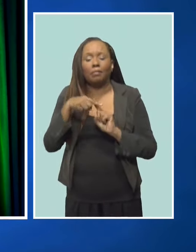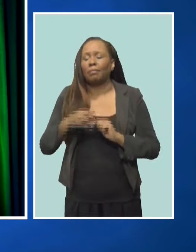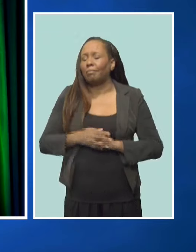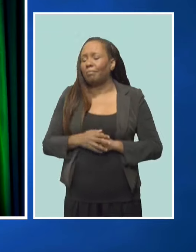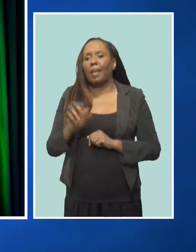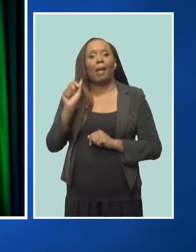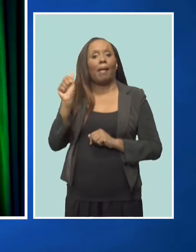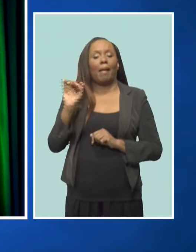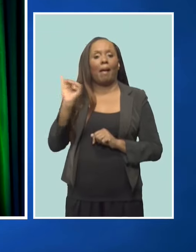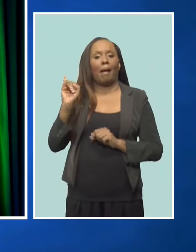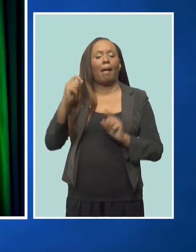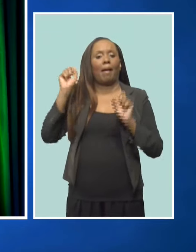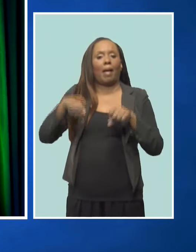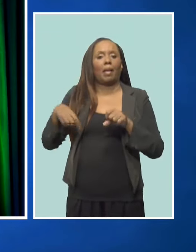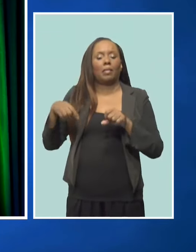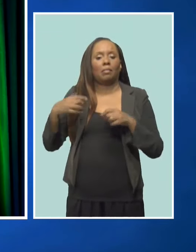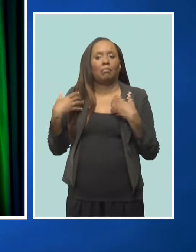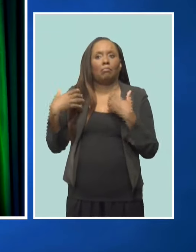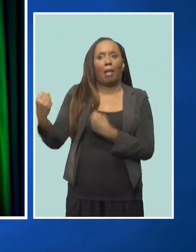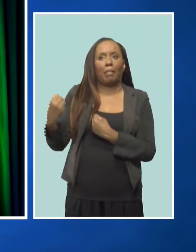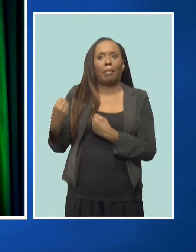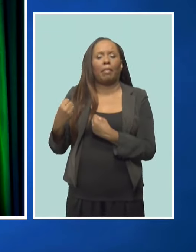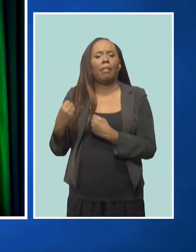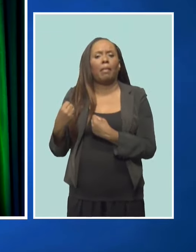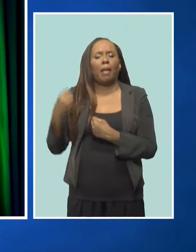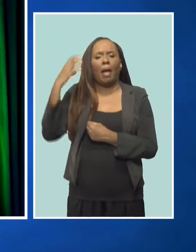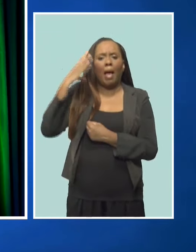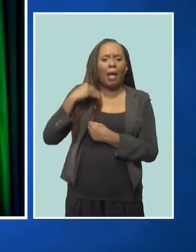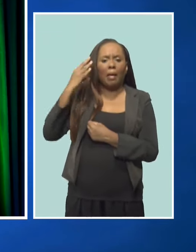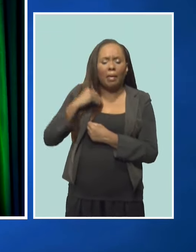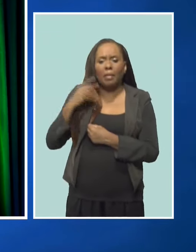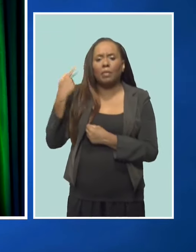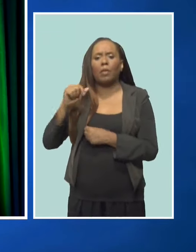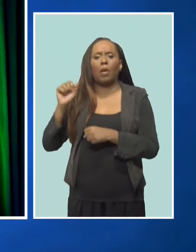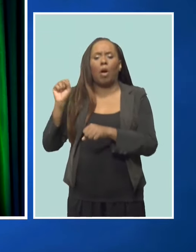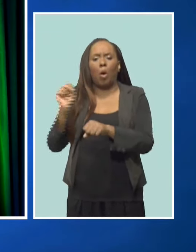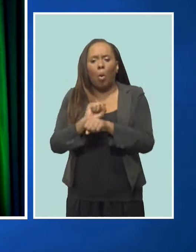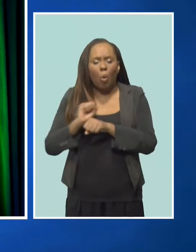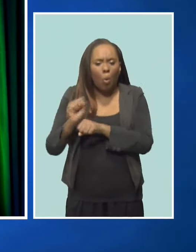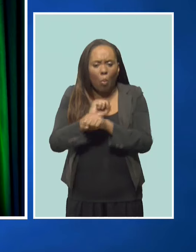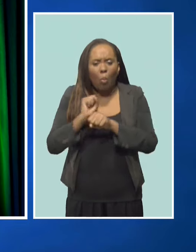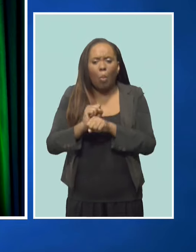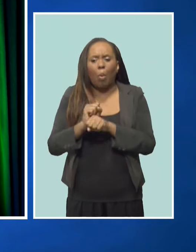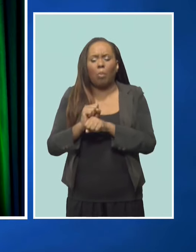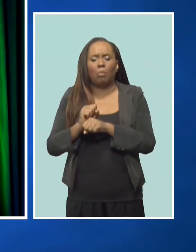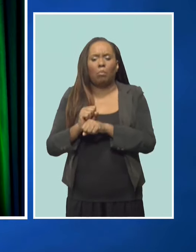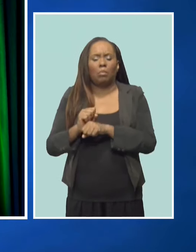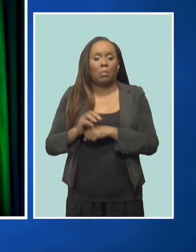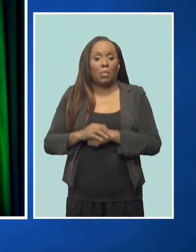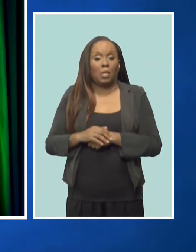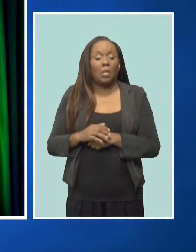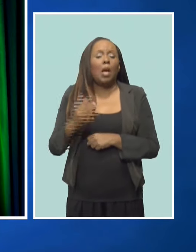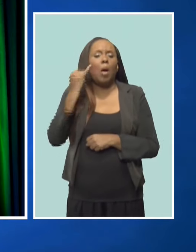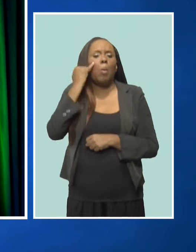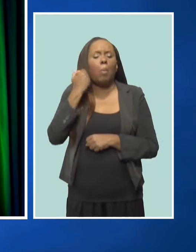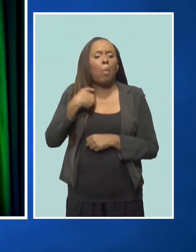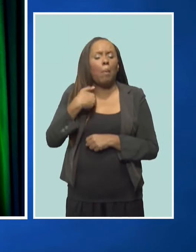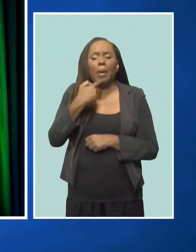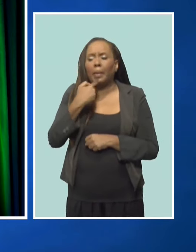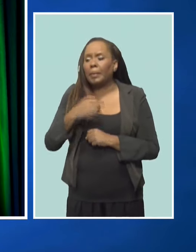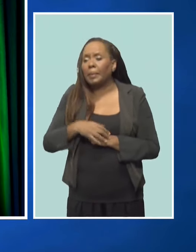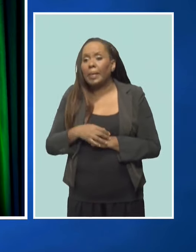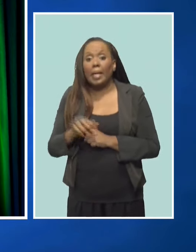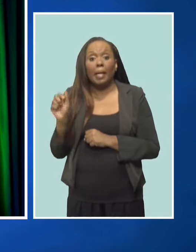to strengthen the experience and the output of industry? What if I told you there are categories of